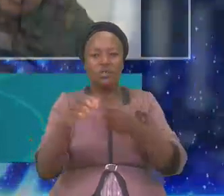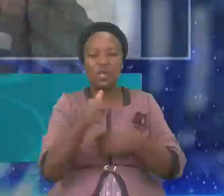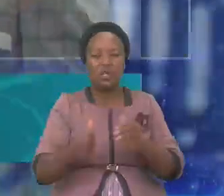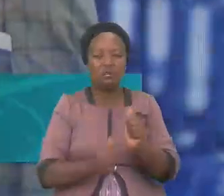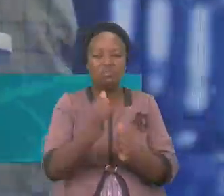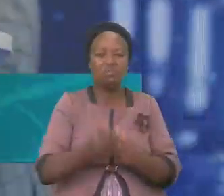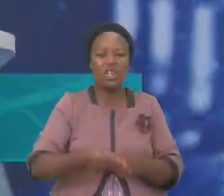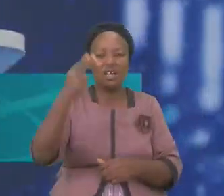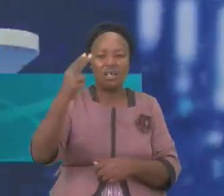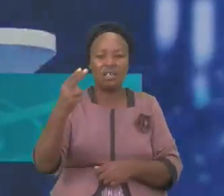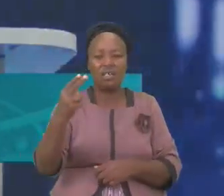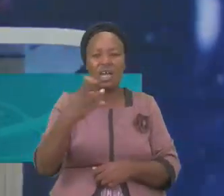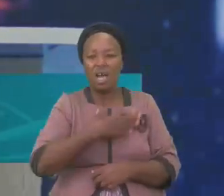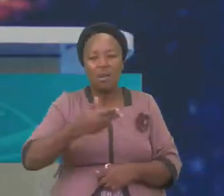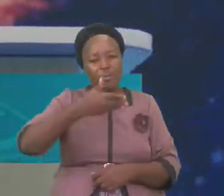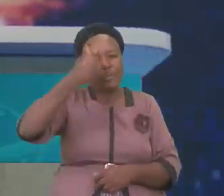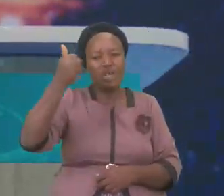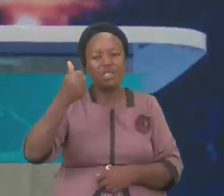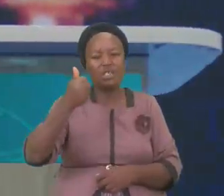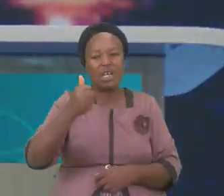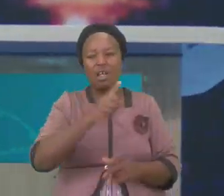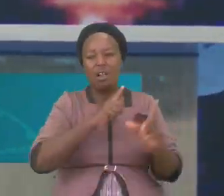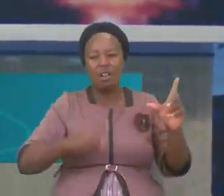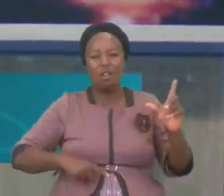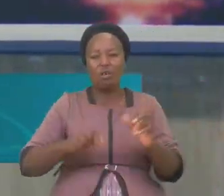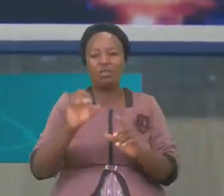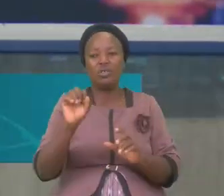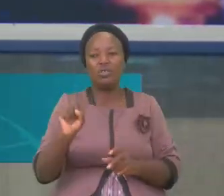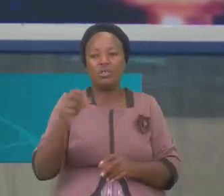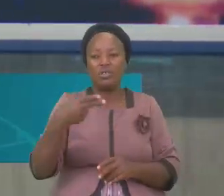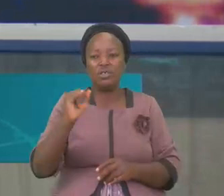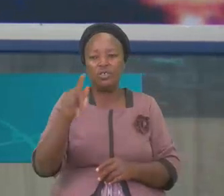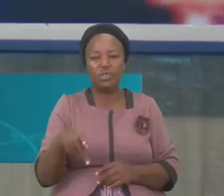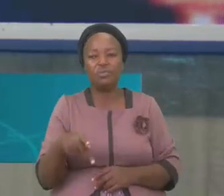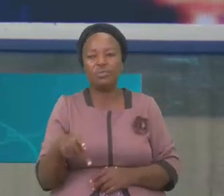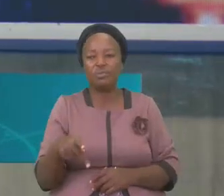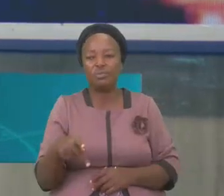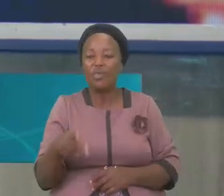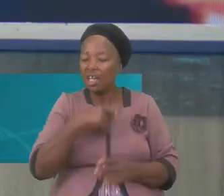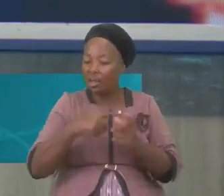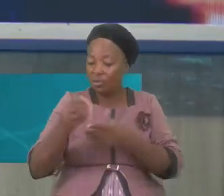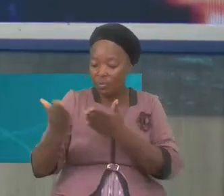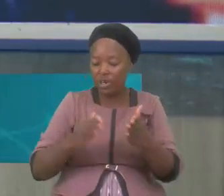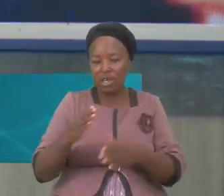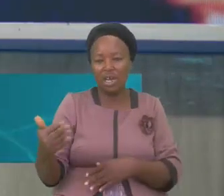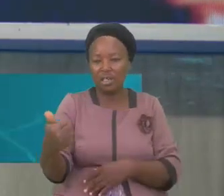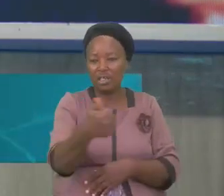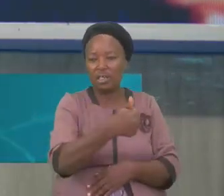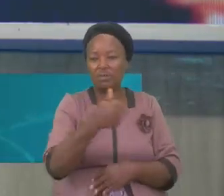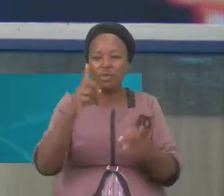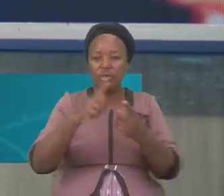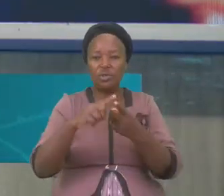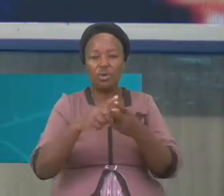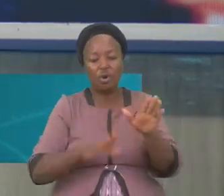Christ. And because of who he is, his name is higher than any name. His power